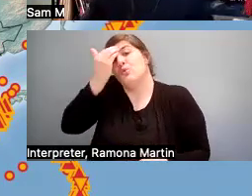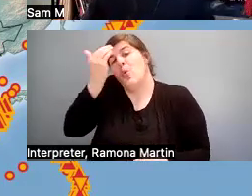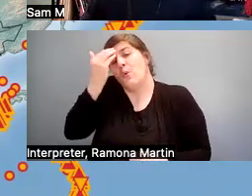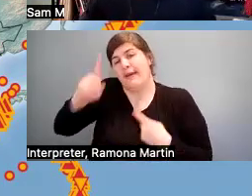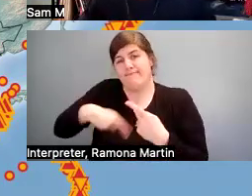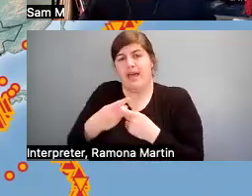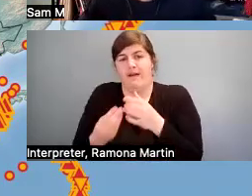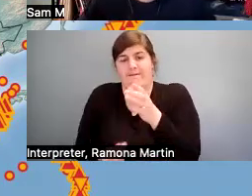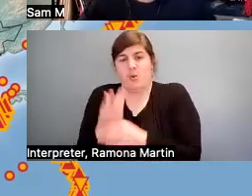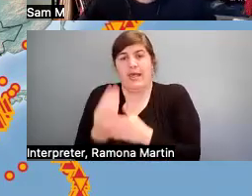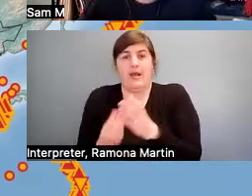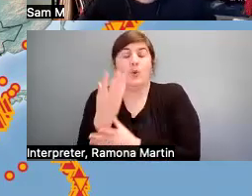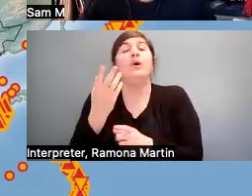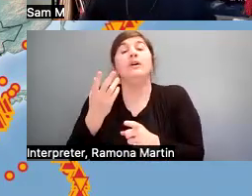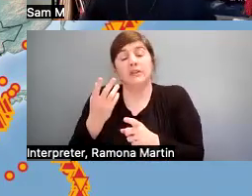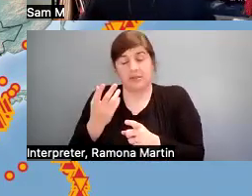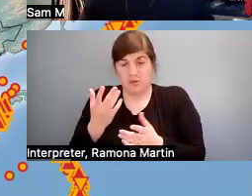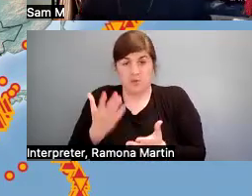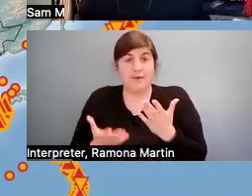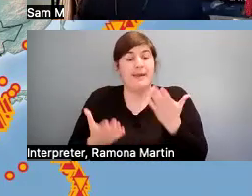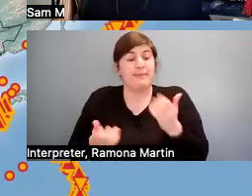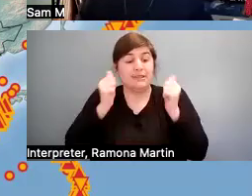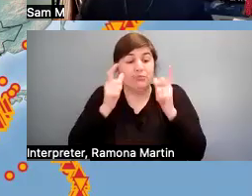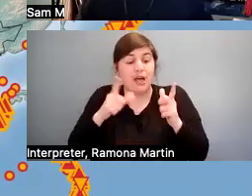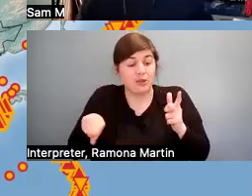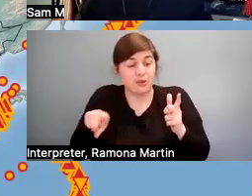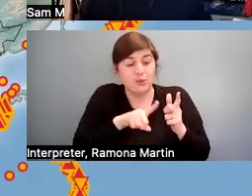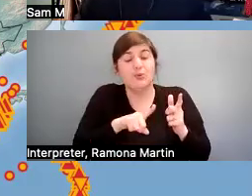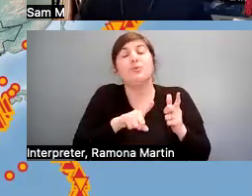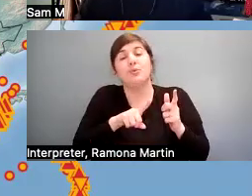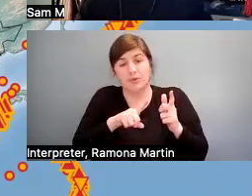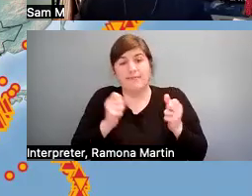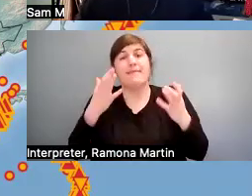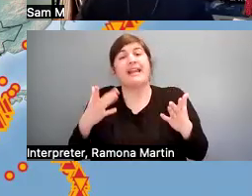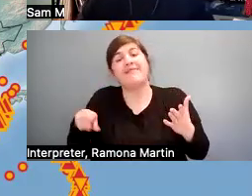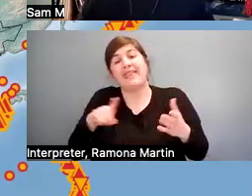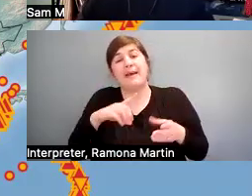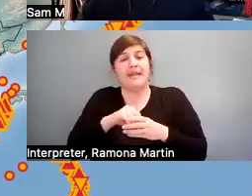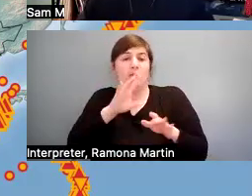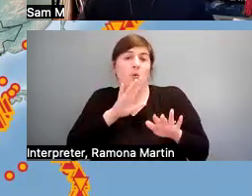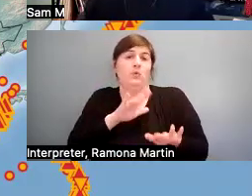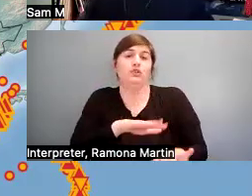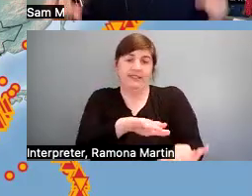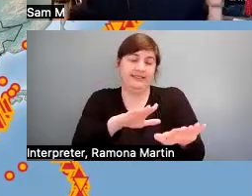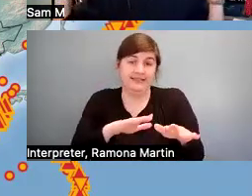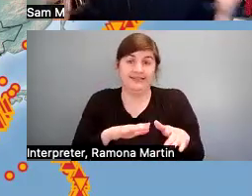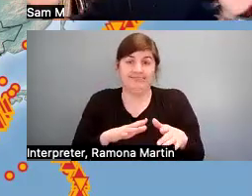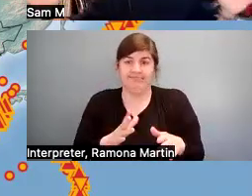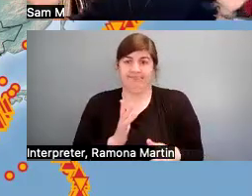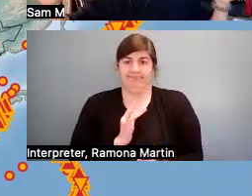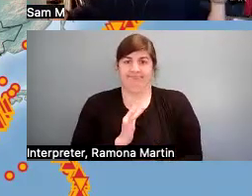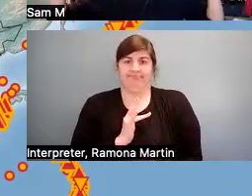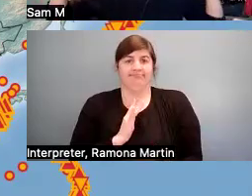of the things that might surprise you about that map is that a lot of them are actually in the oceans. And one of the cool facts about